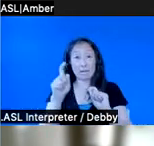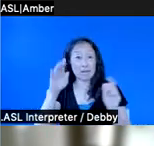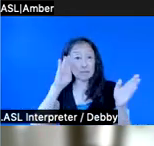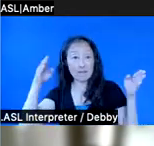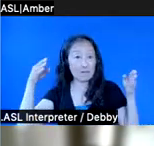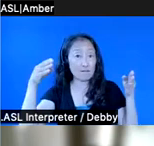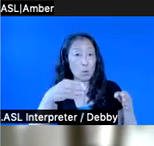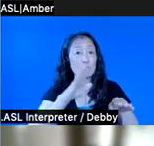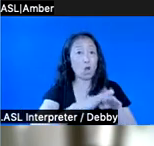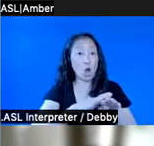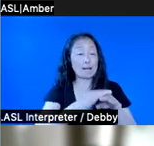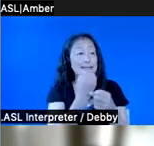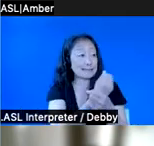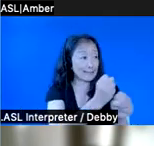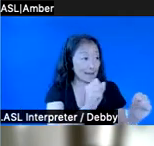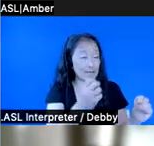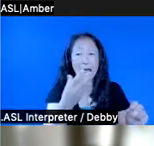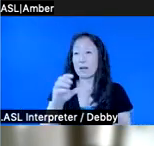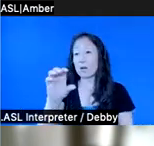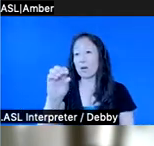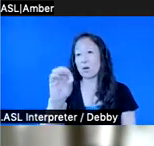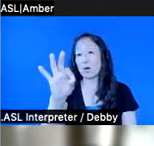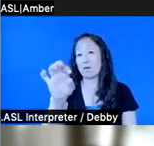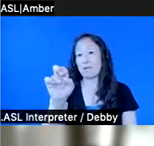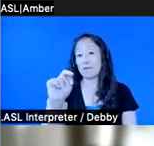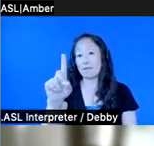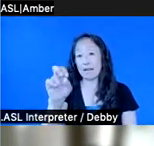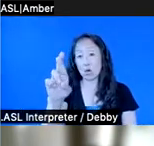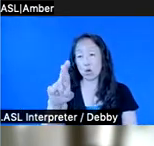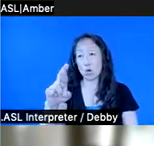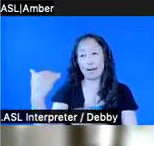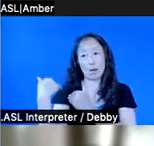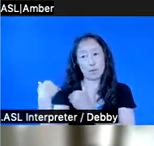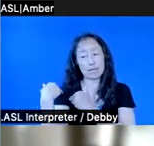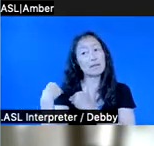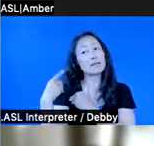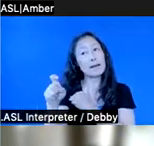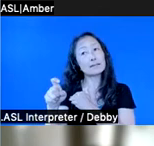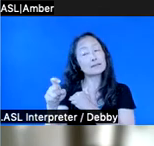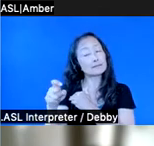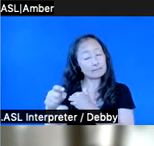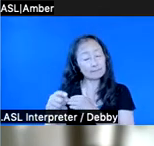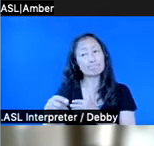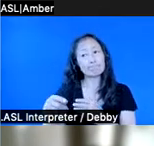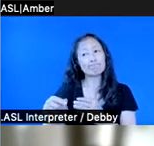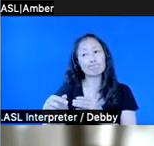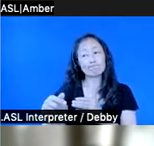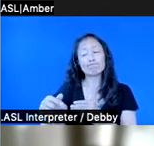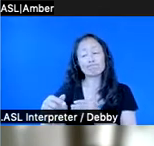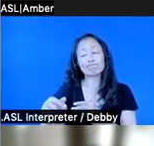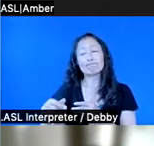offender accountability. Again, going back to holding offenders accountable and changing the systems that